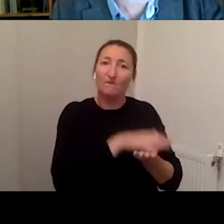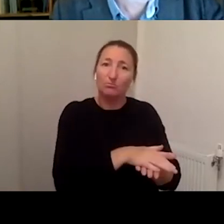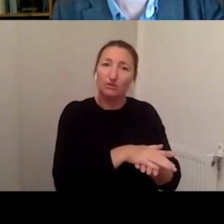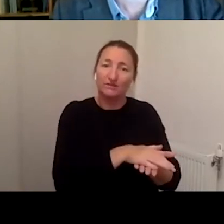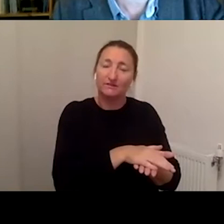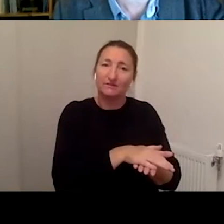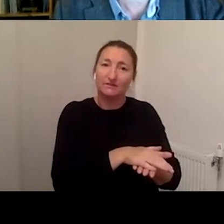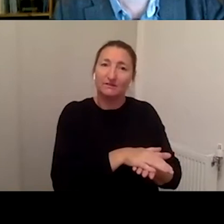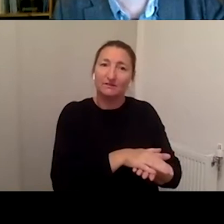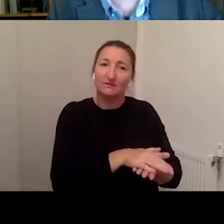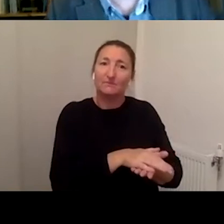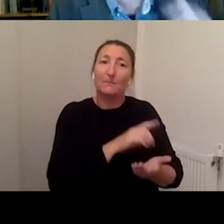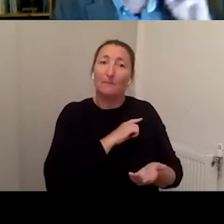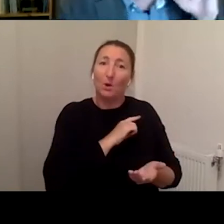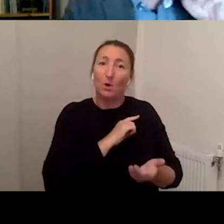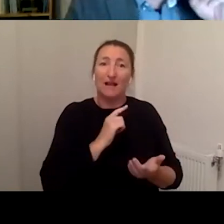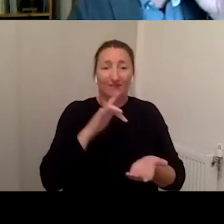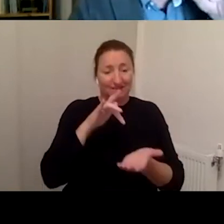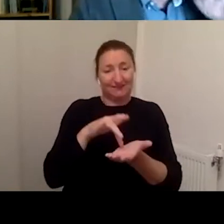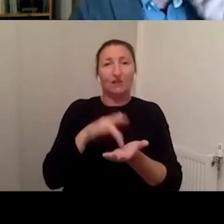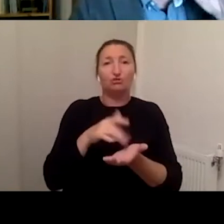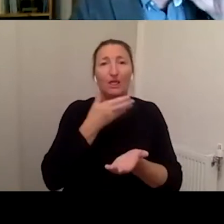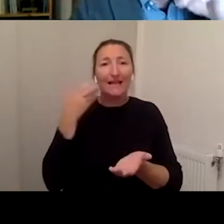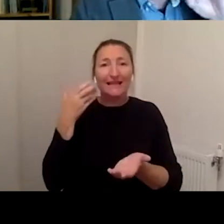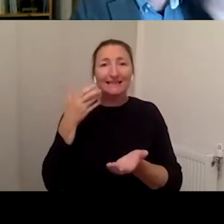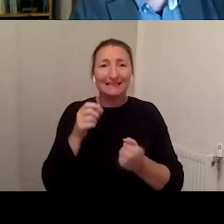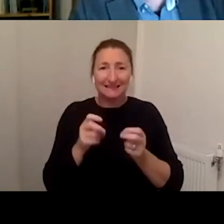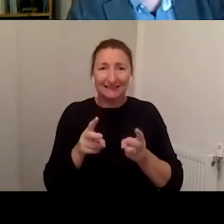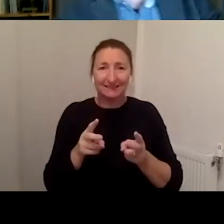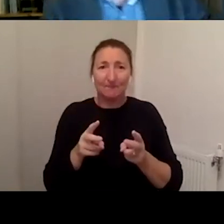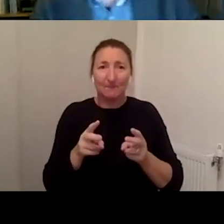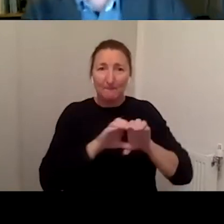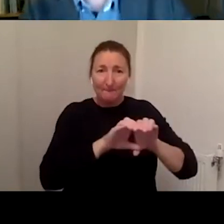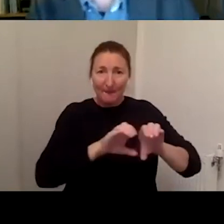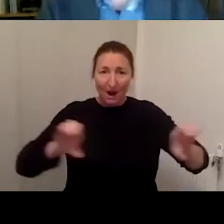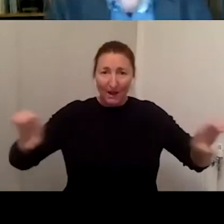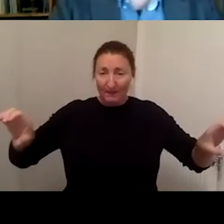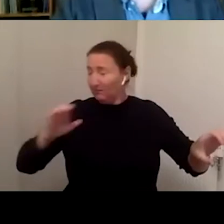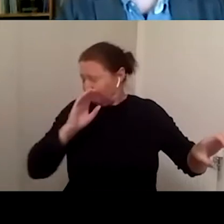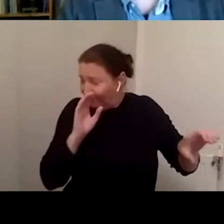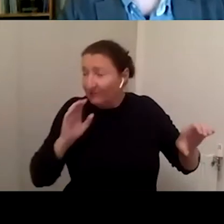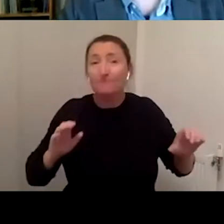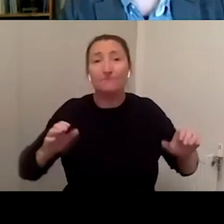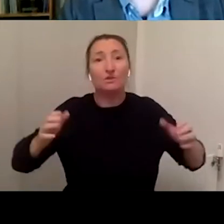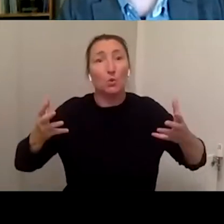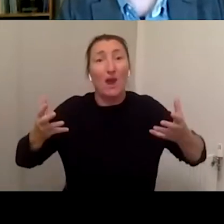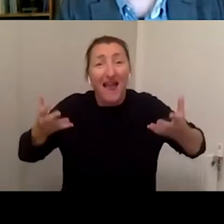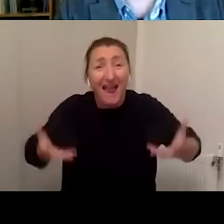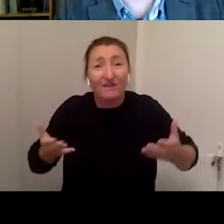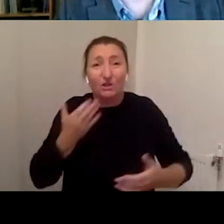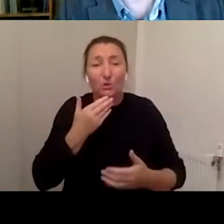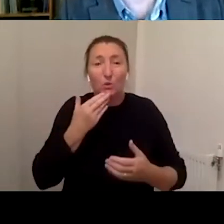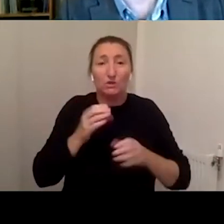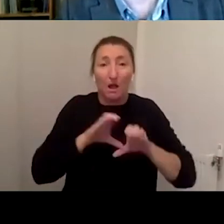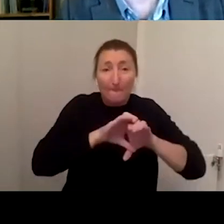carbon footprint by centralizing my heating system, putting a piping system around to the heavy users, and suddenly, educate the community and saying we can change